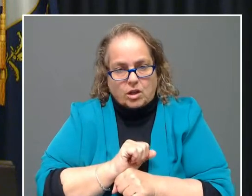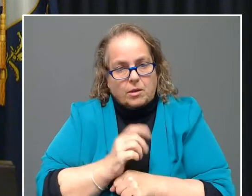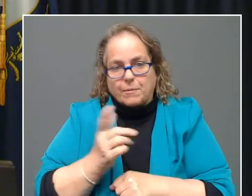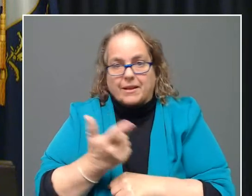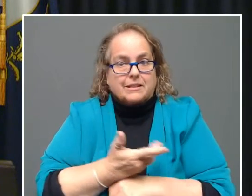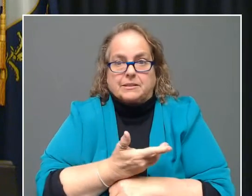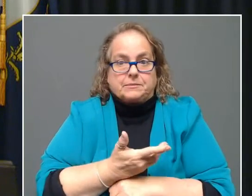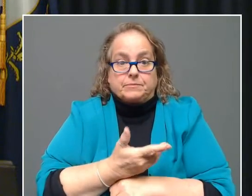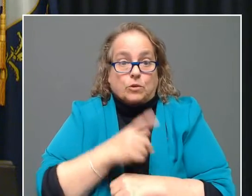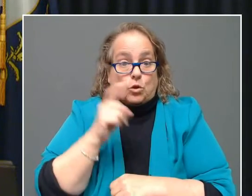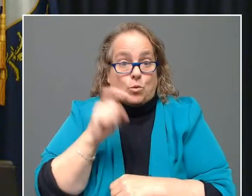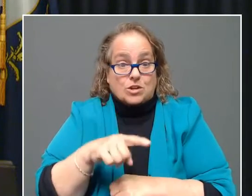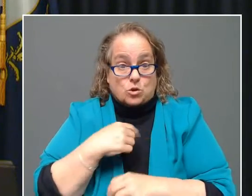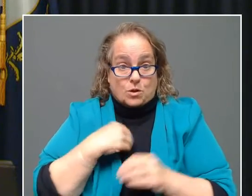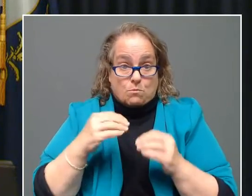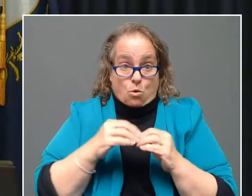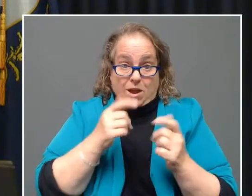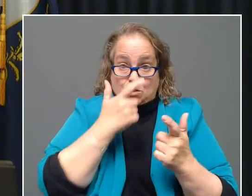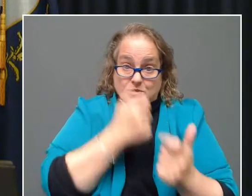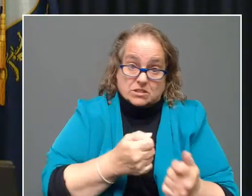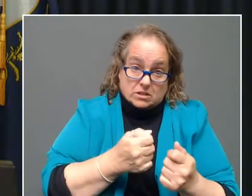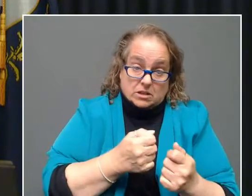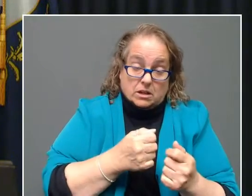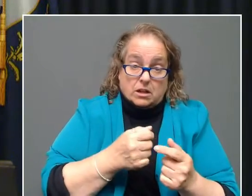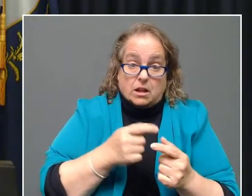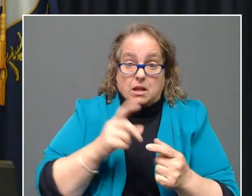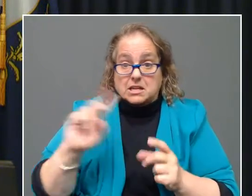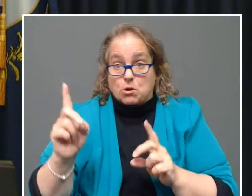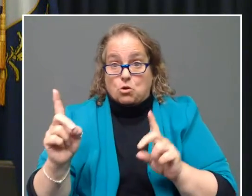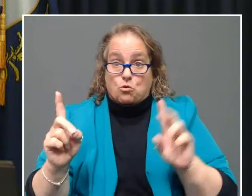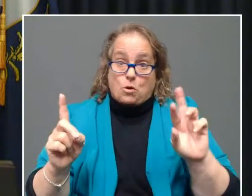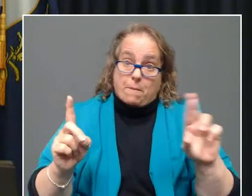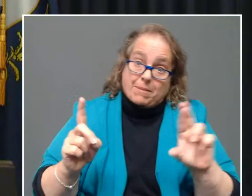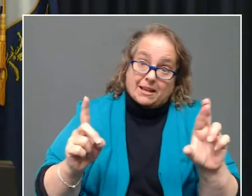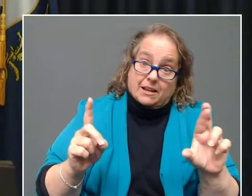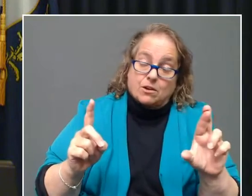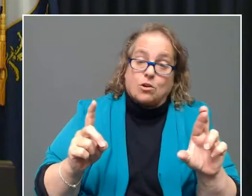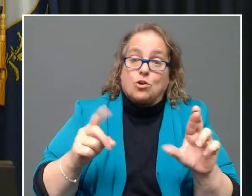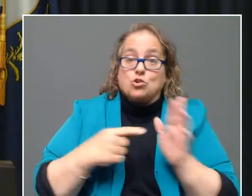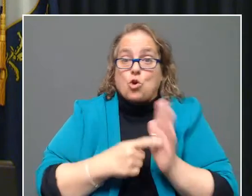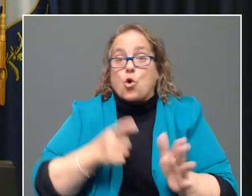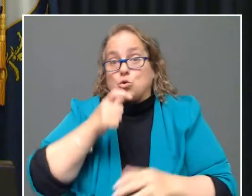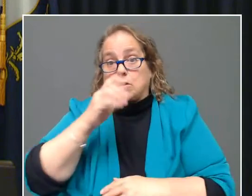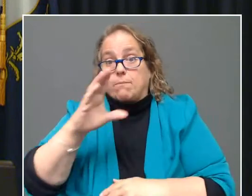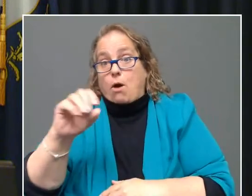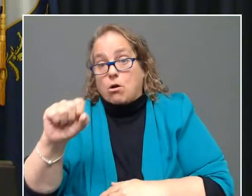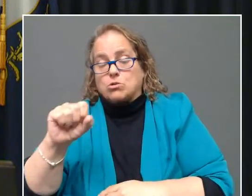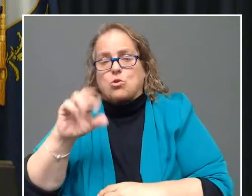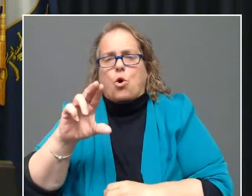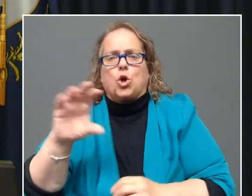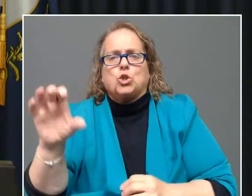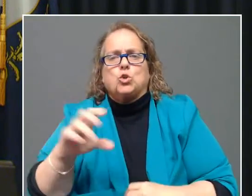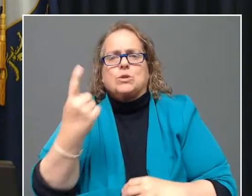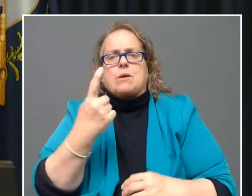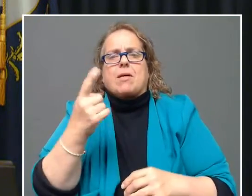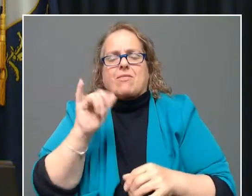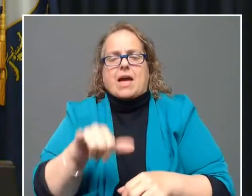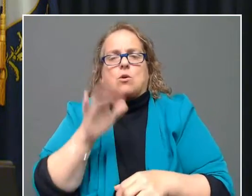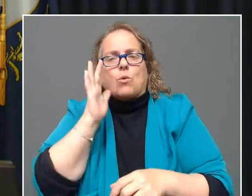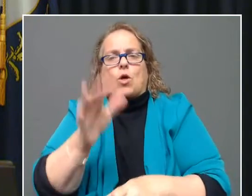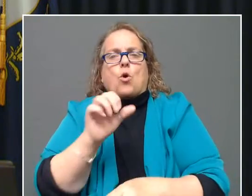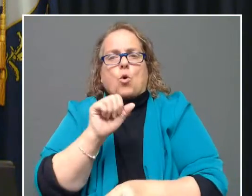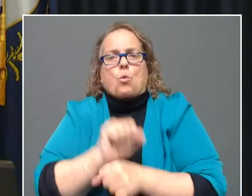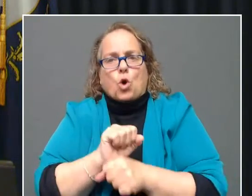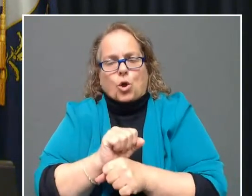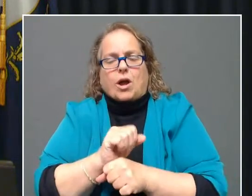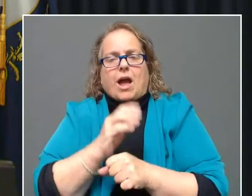more interested in being partisan and showing each other who's boss, or actually doing something that works and advances the ball to